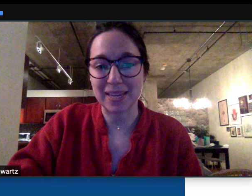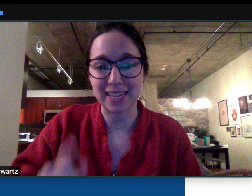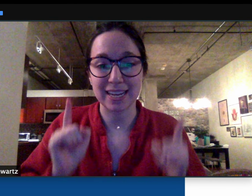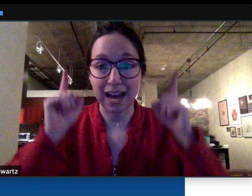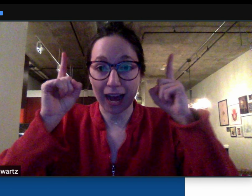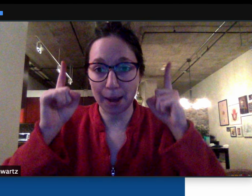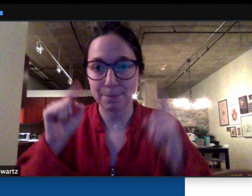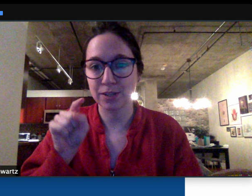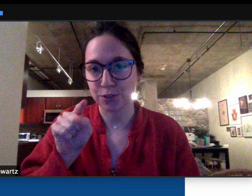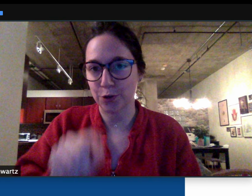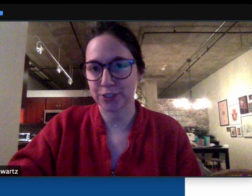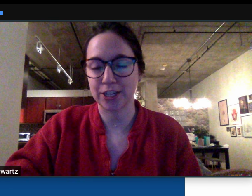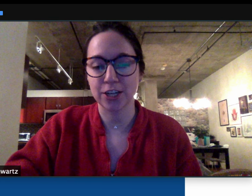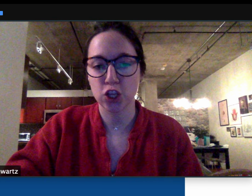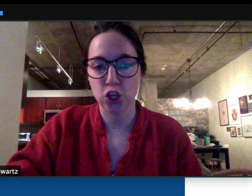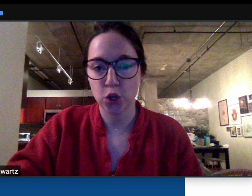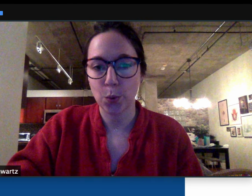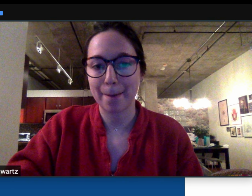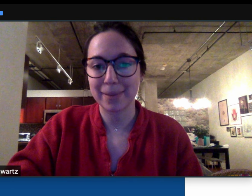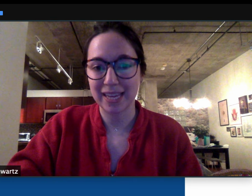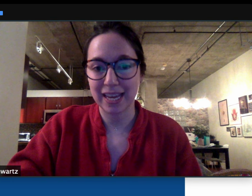U-P. Up. Your turn.